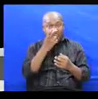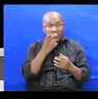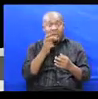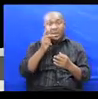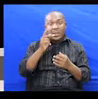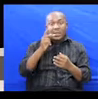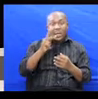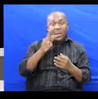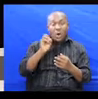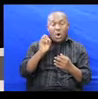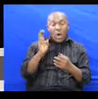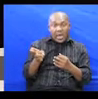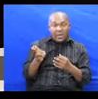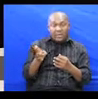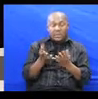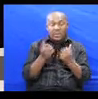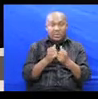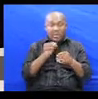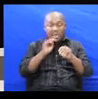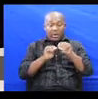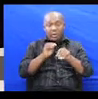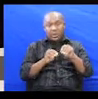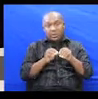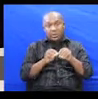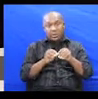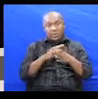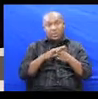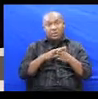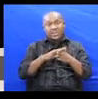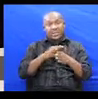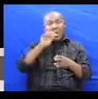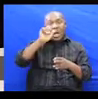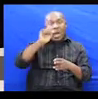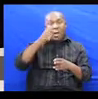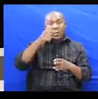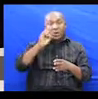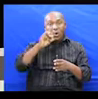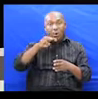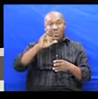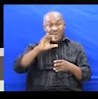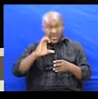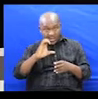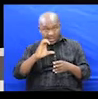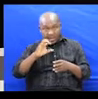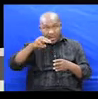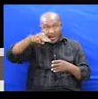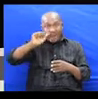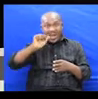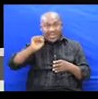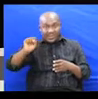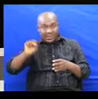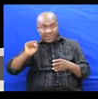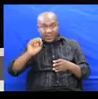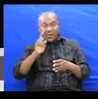hydroxide, this one can be calculated. The atomic mass of potassium, it is 39, then